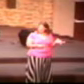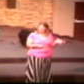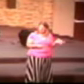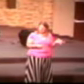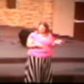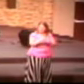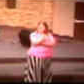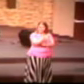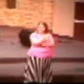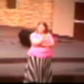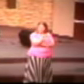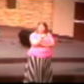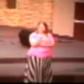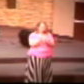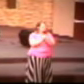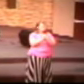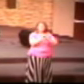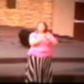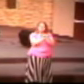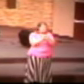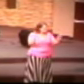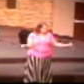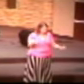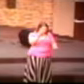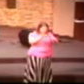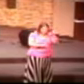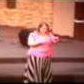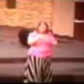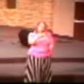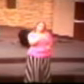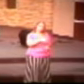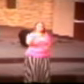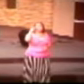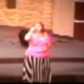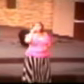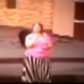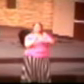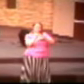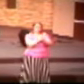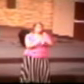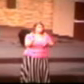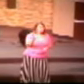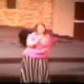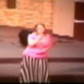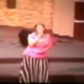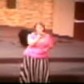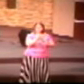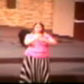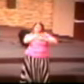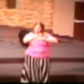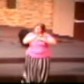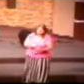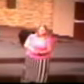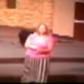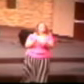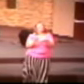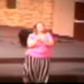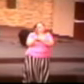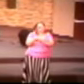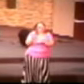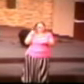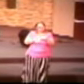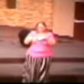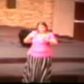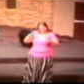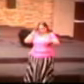that the Aggies know without a shadow of a doubt that their experience at a university has bound them in a way that they wouldn't have gotten